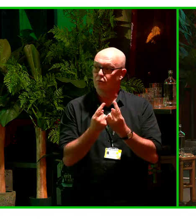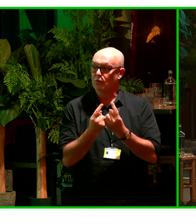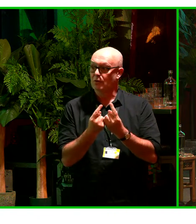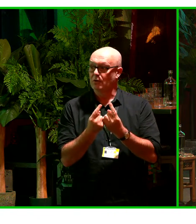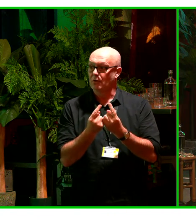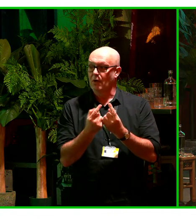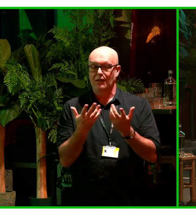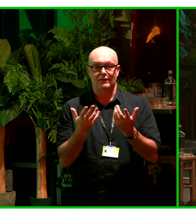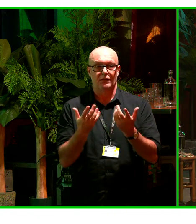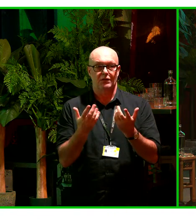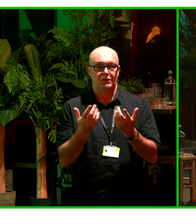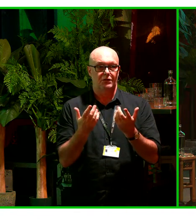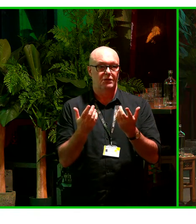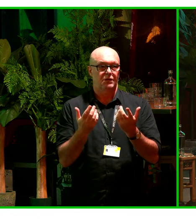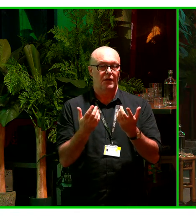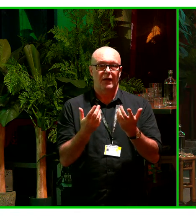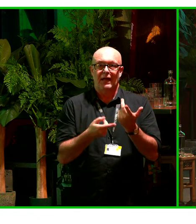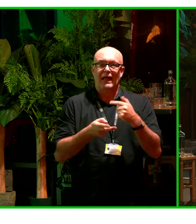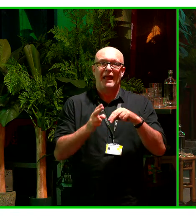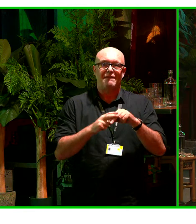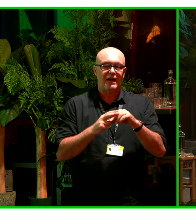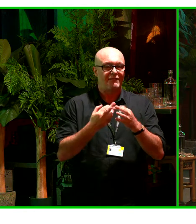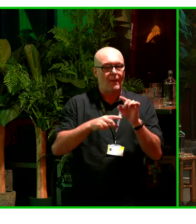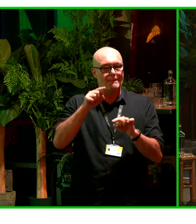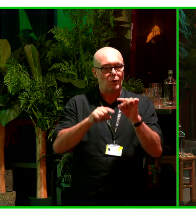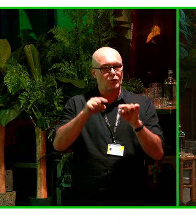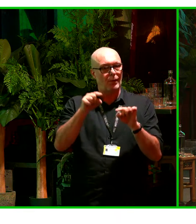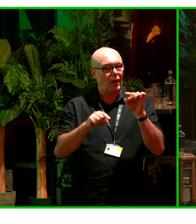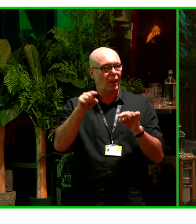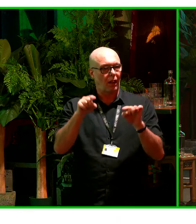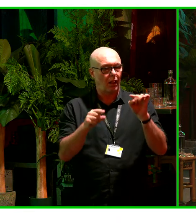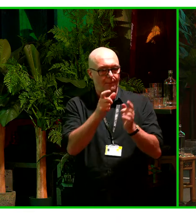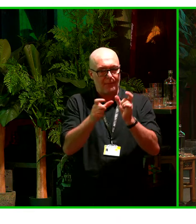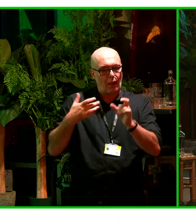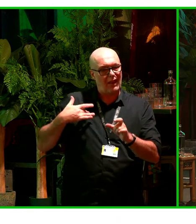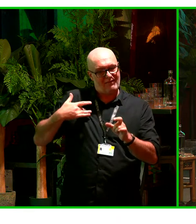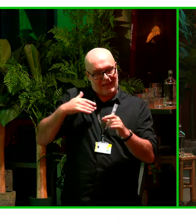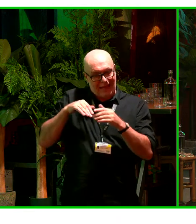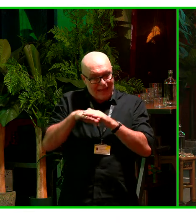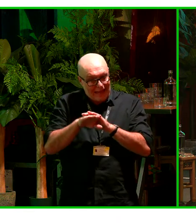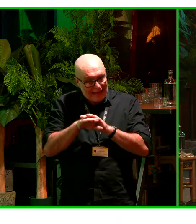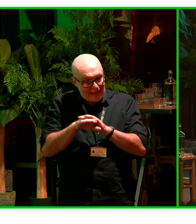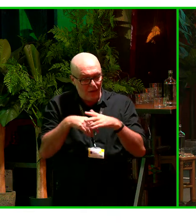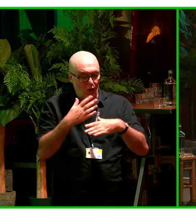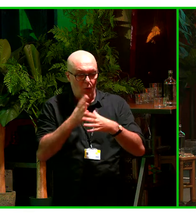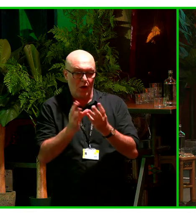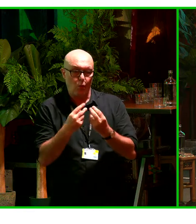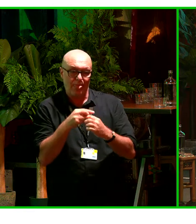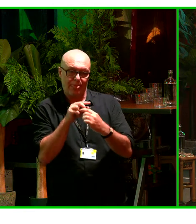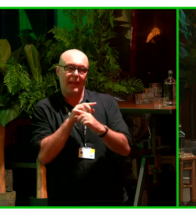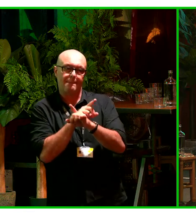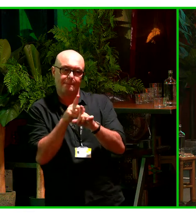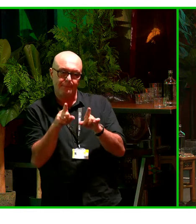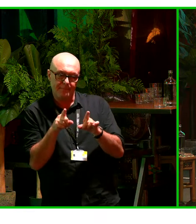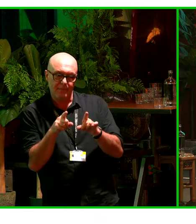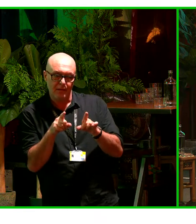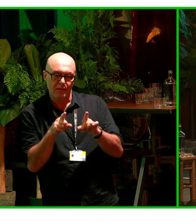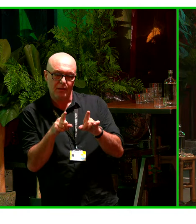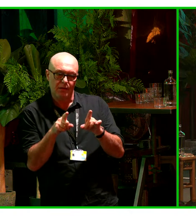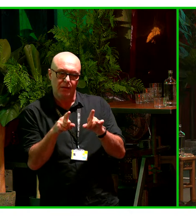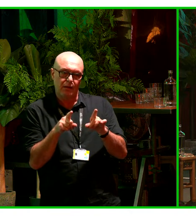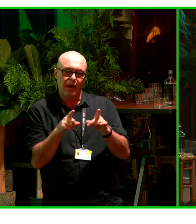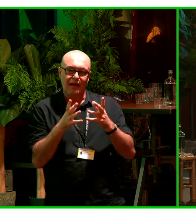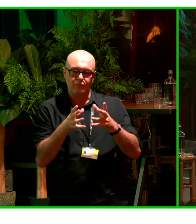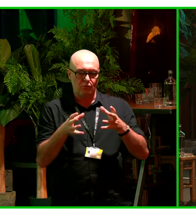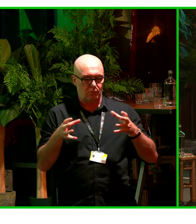of, especially multi-occupancy buildings, will need to work with the occupiers and actually work together to get to where